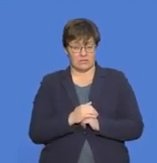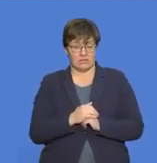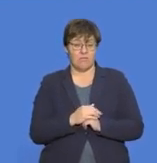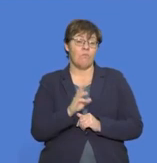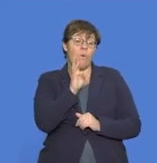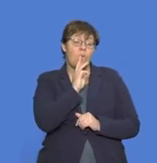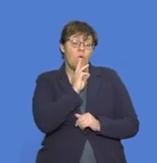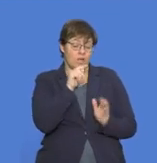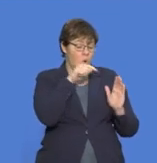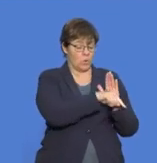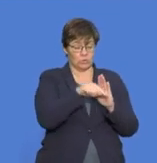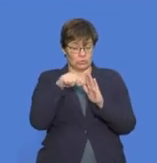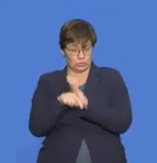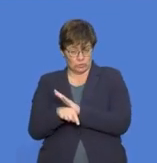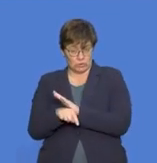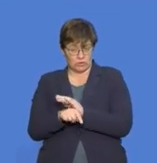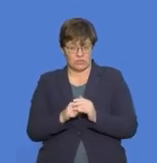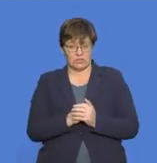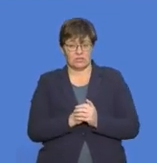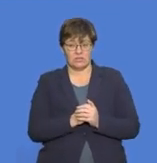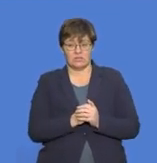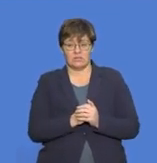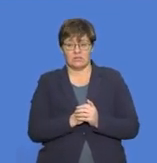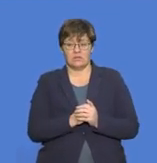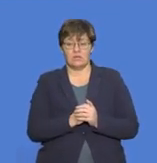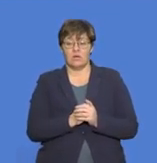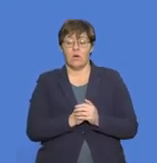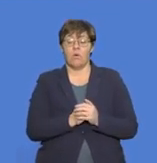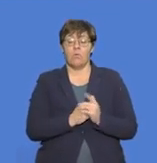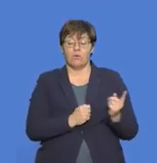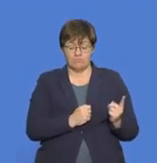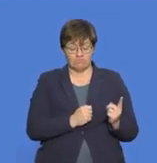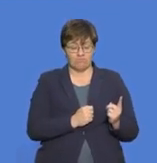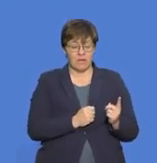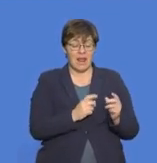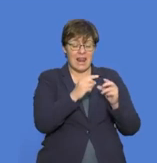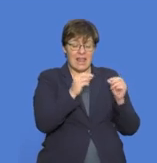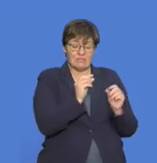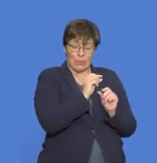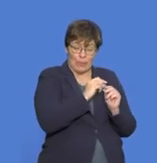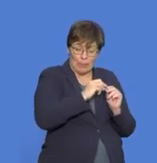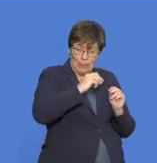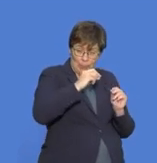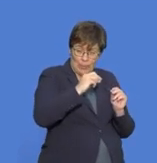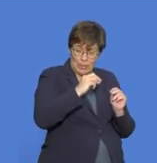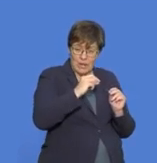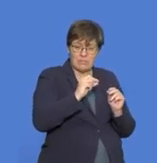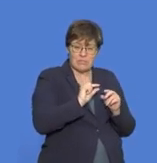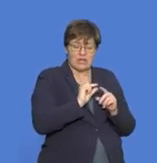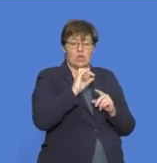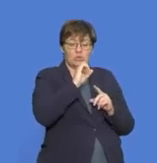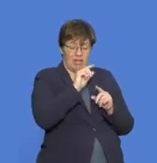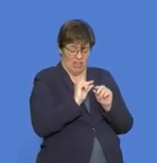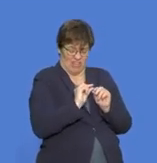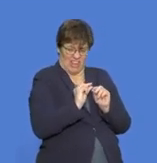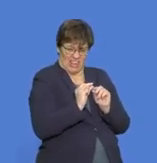how much water they've lost, and key, one plant had small leaves with a thick